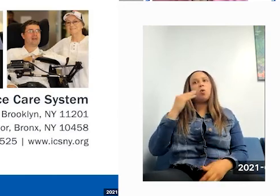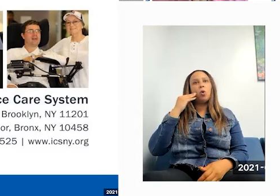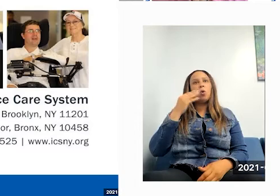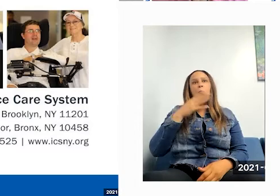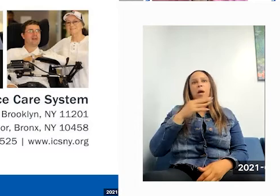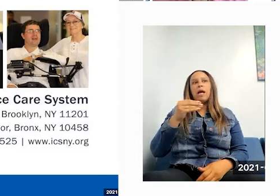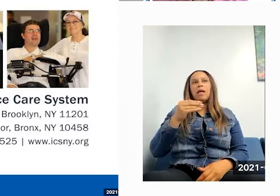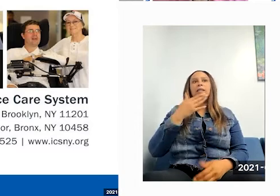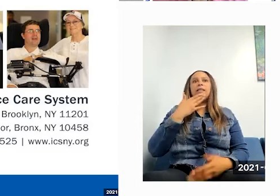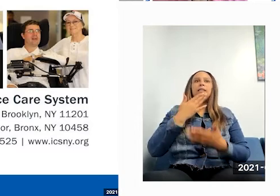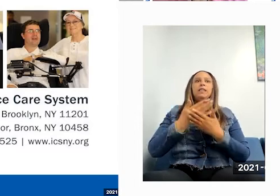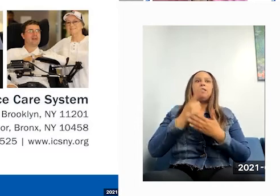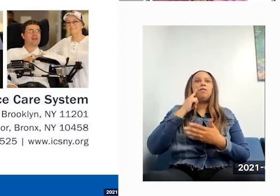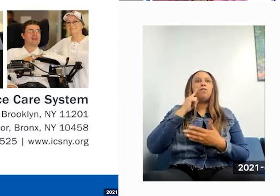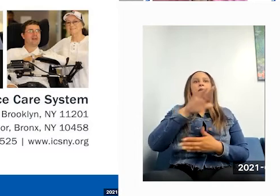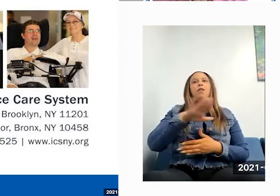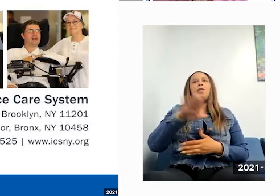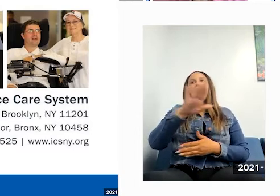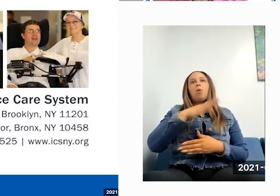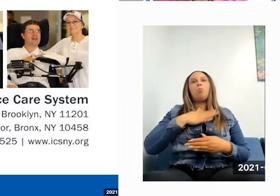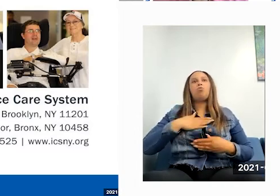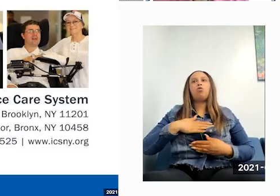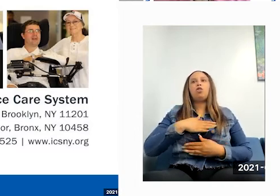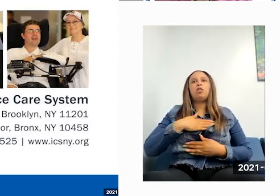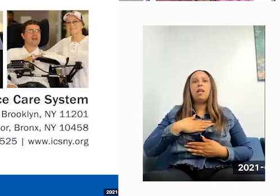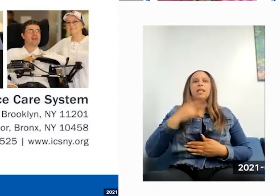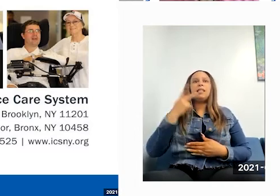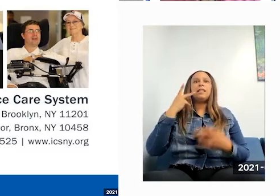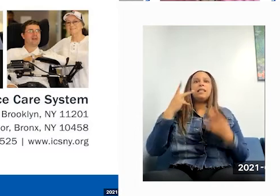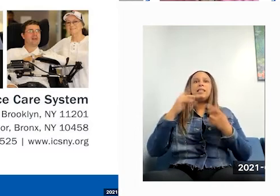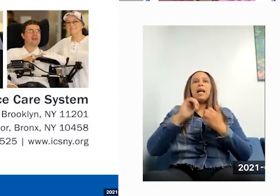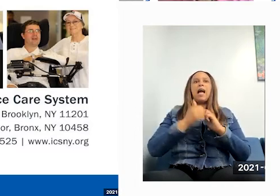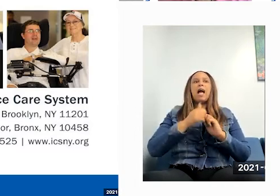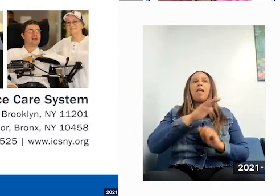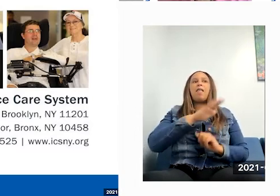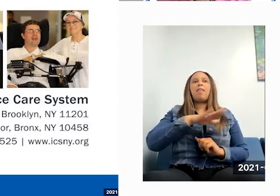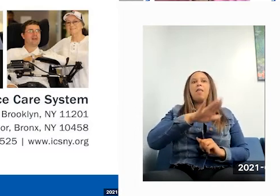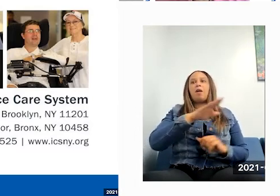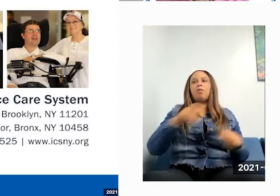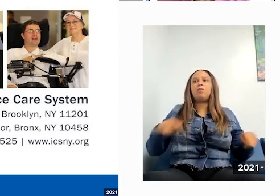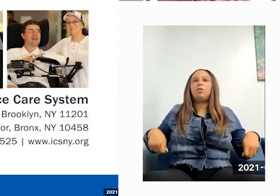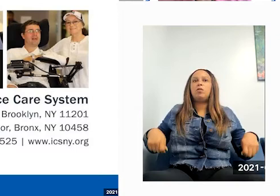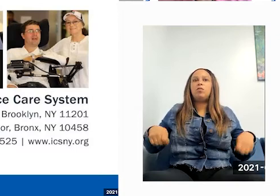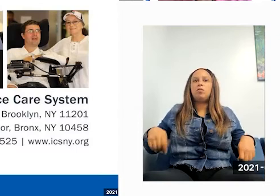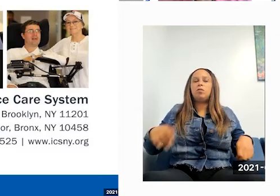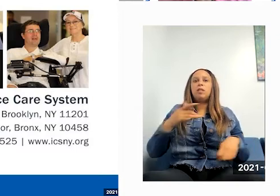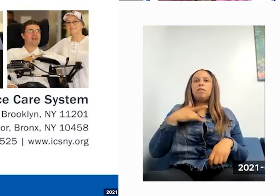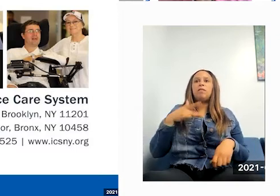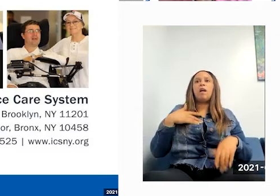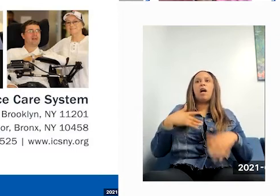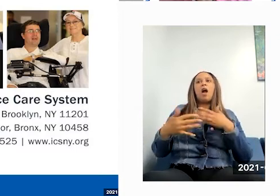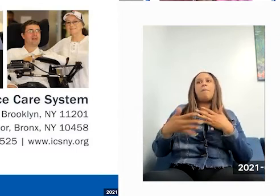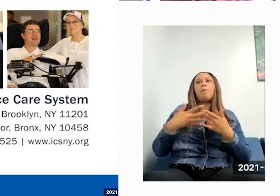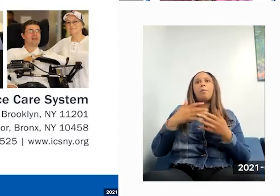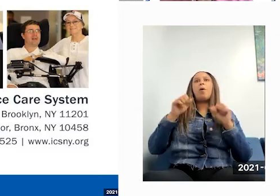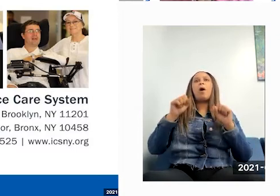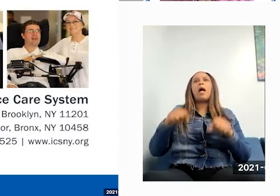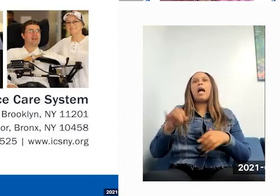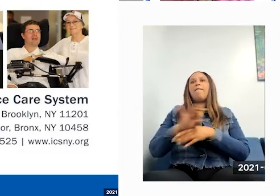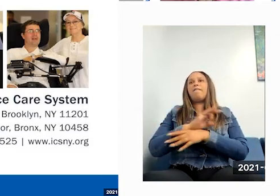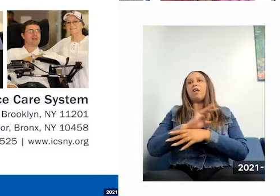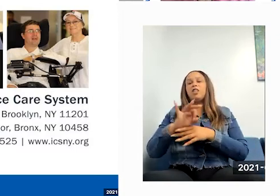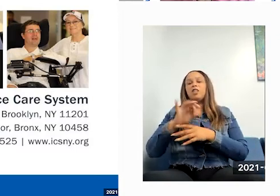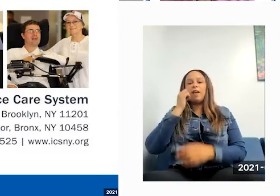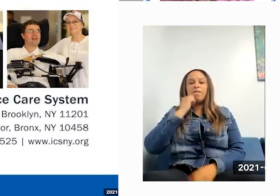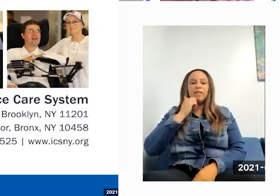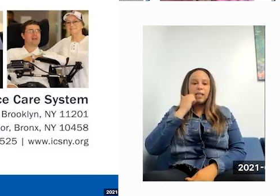important self-generated mobility in devices that are comfortable and functional on a daily basis.